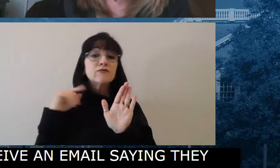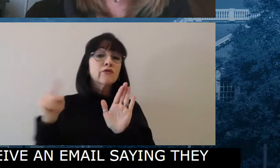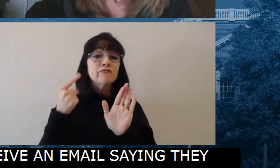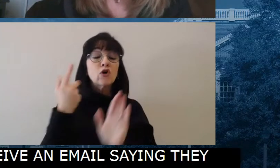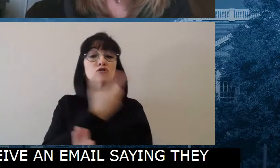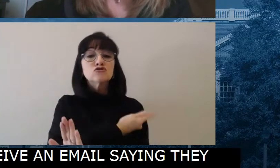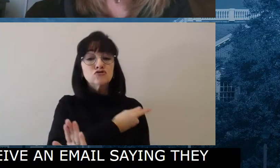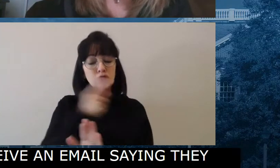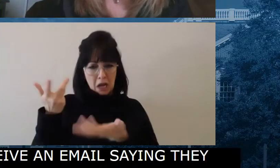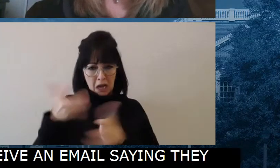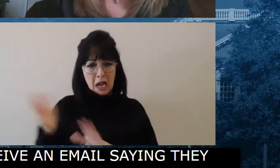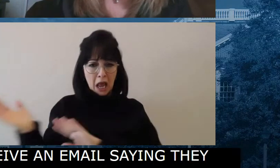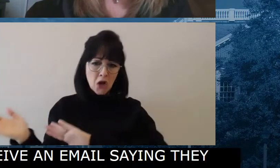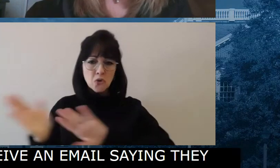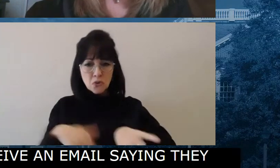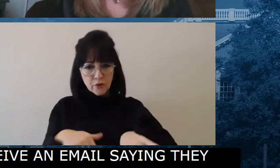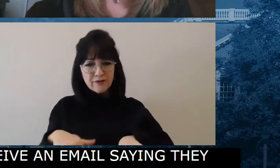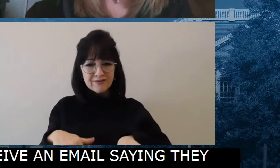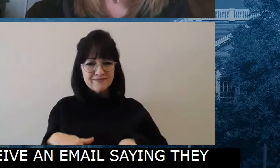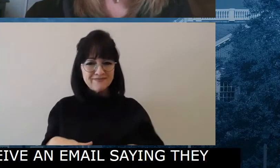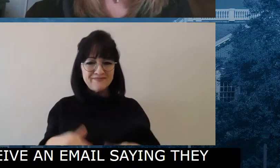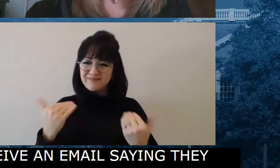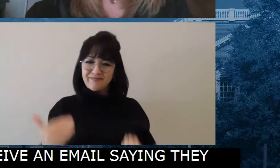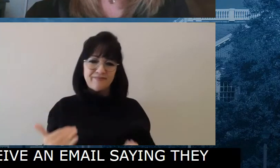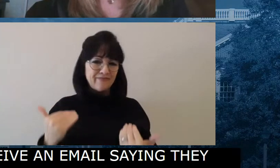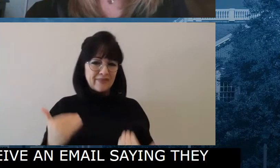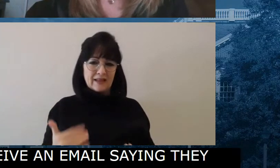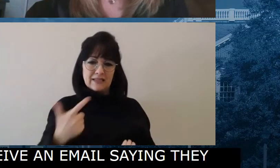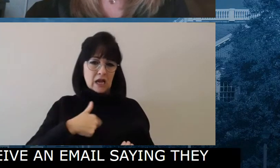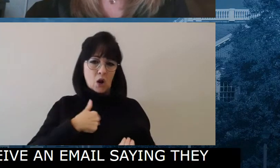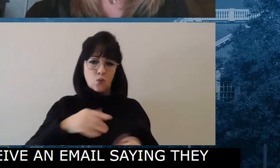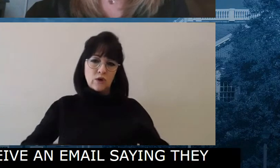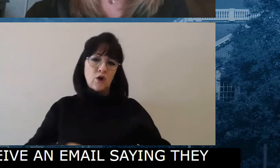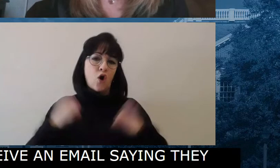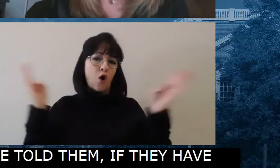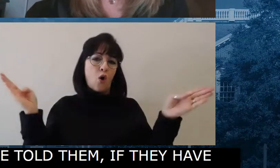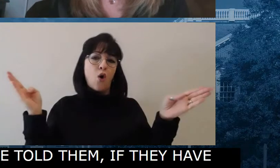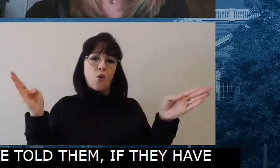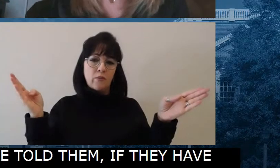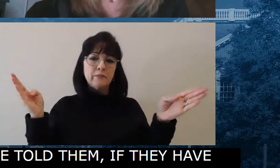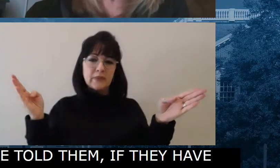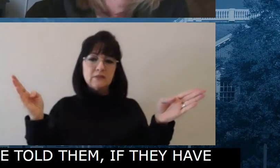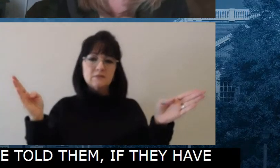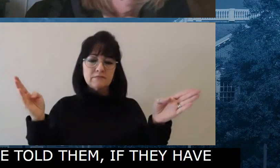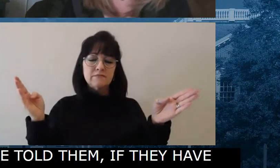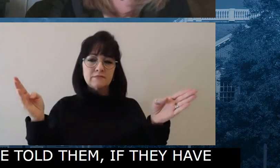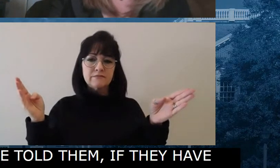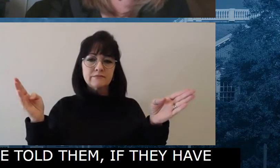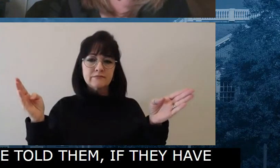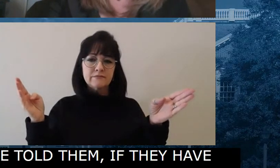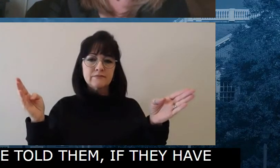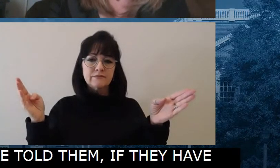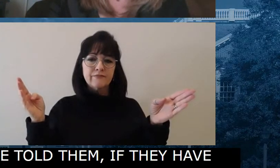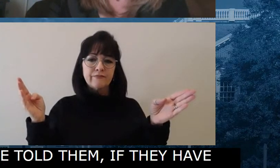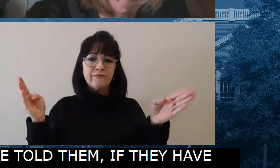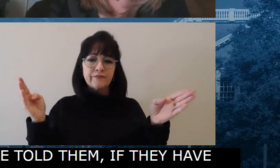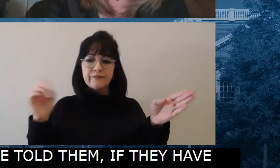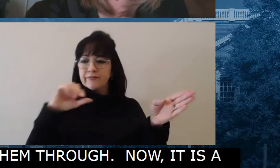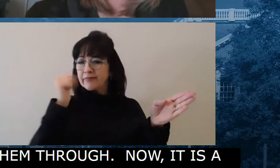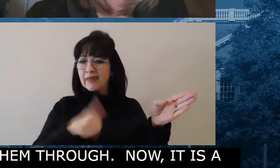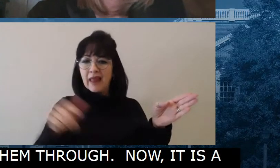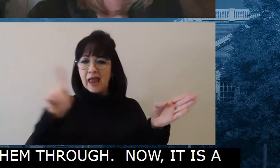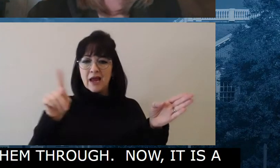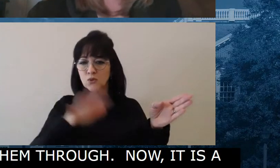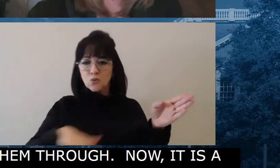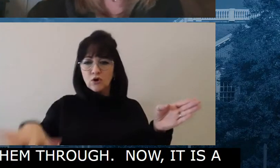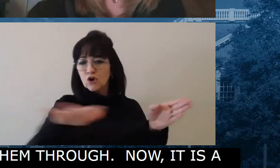little bit more of a moot point because we opened it up to people with an earlier date for anywhere across the state. So